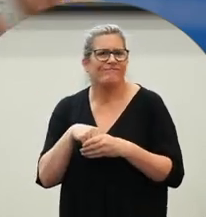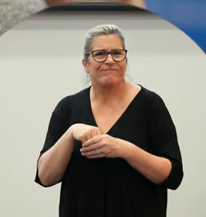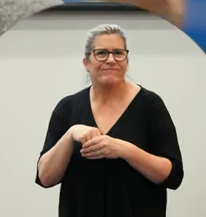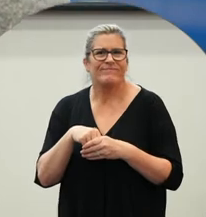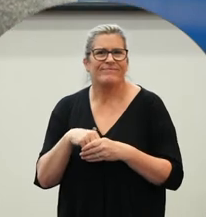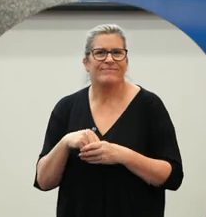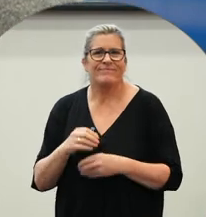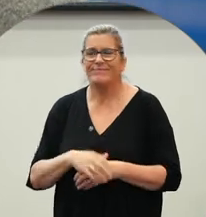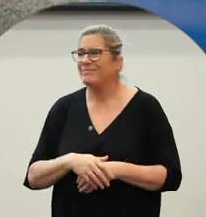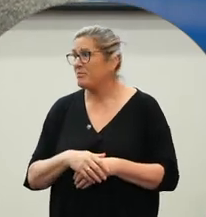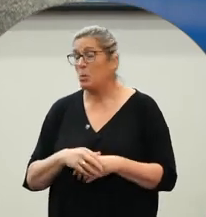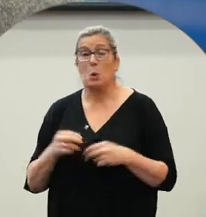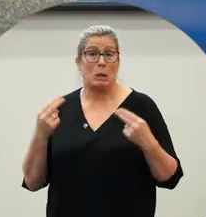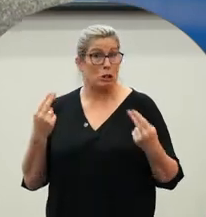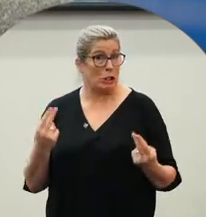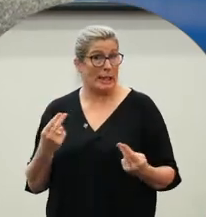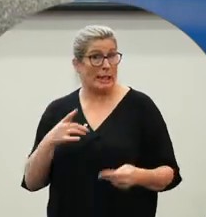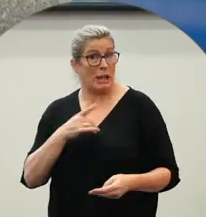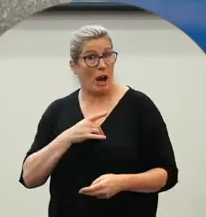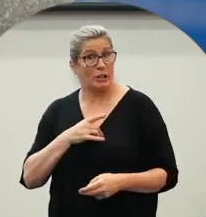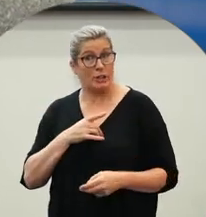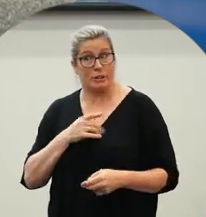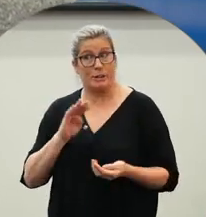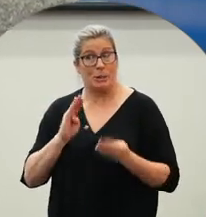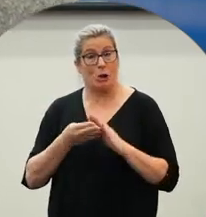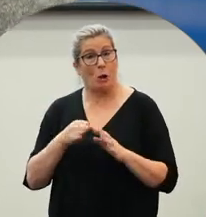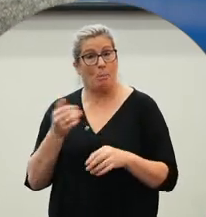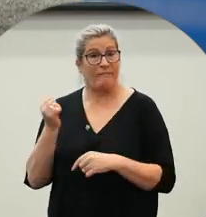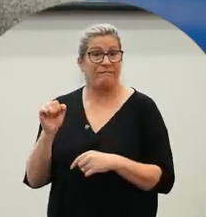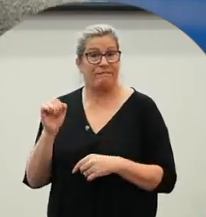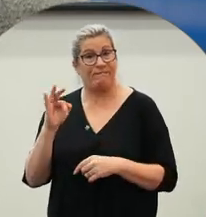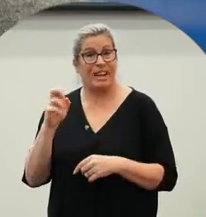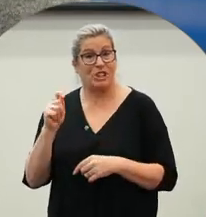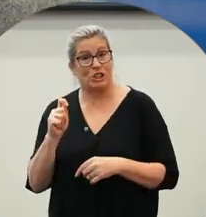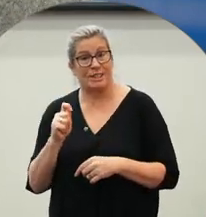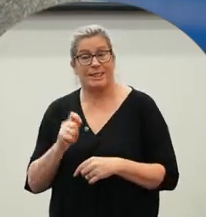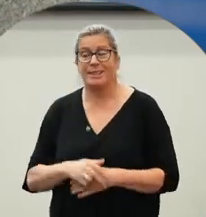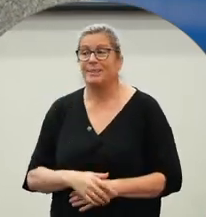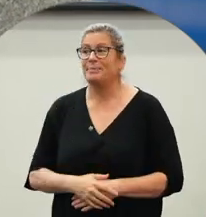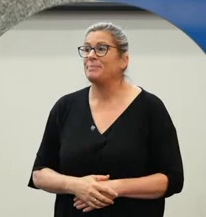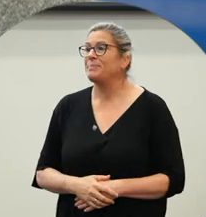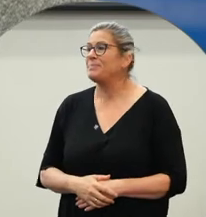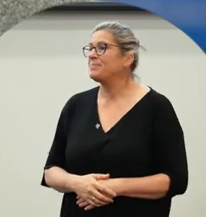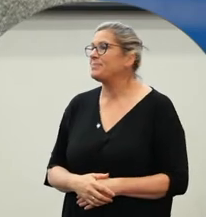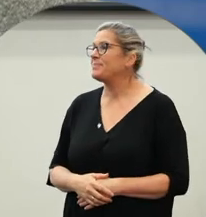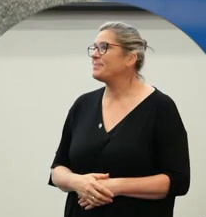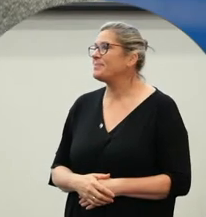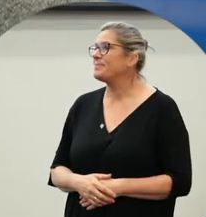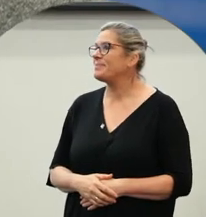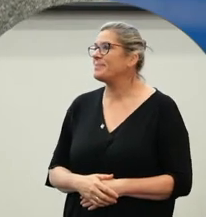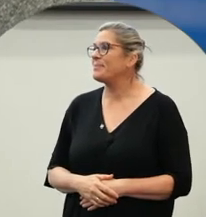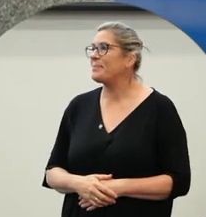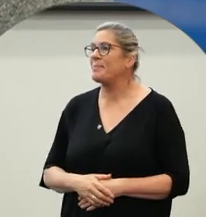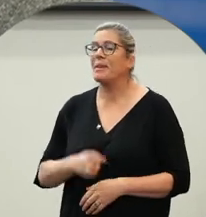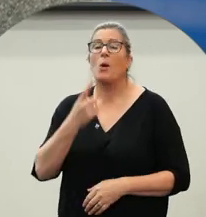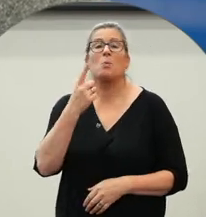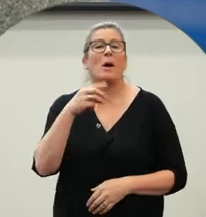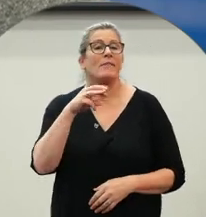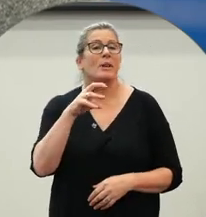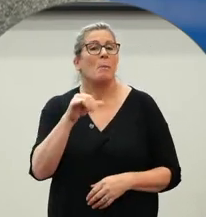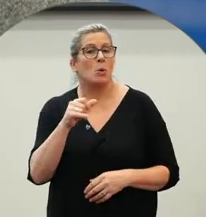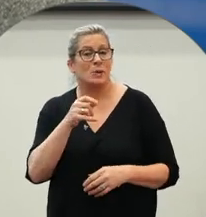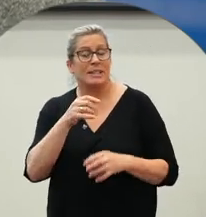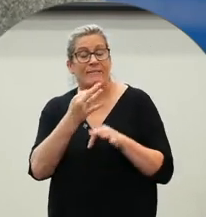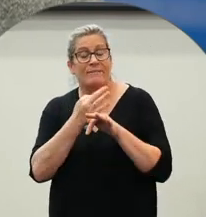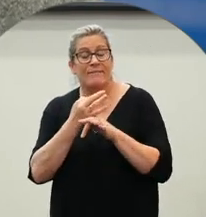You need a heart to be a fascist? I don't know. Part-time Marxist. Well, one of the Mosley family said to me